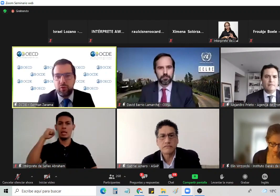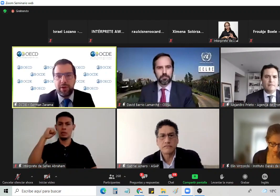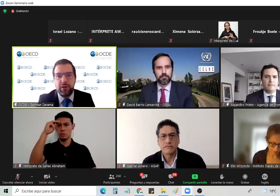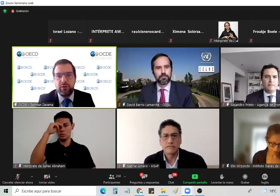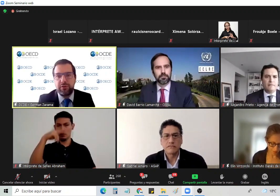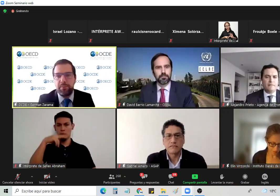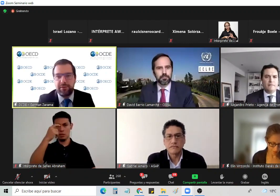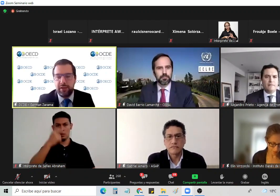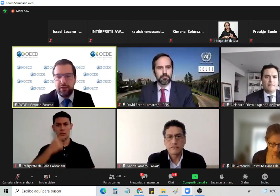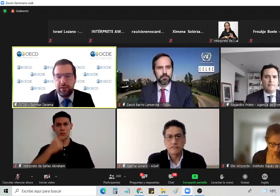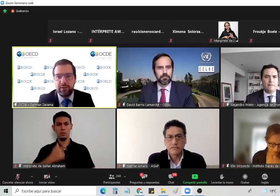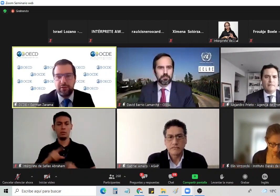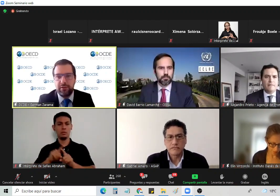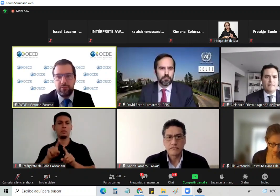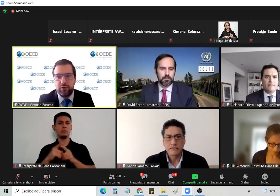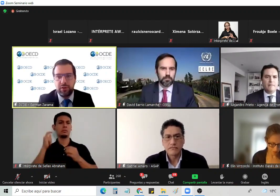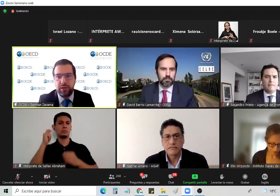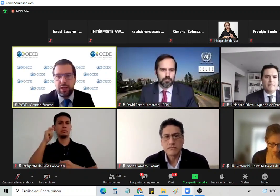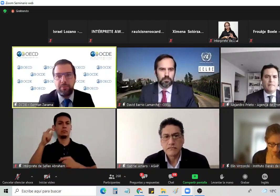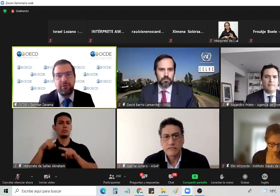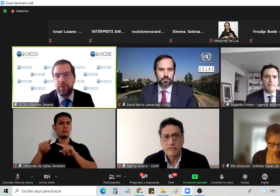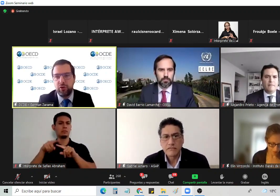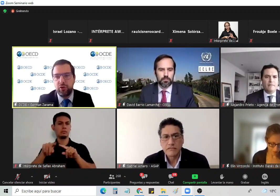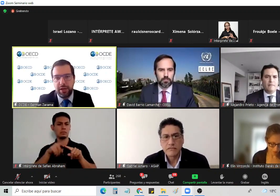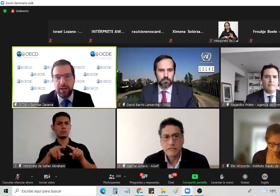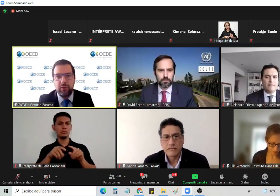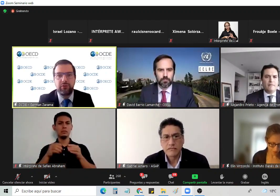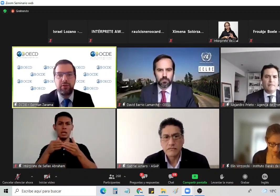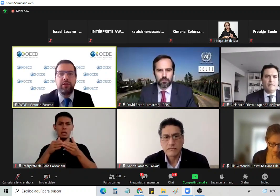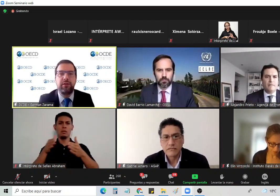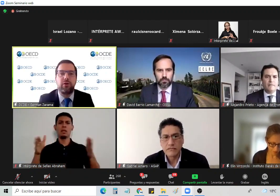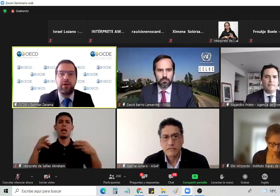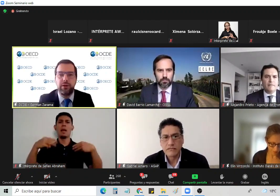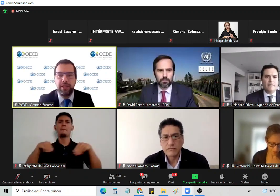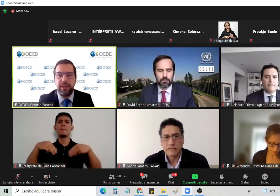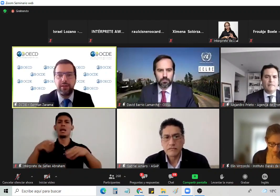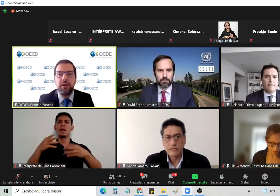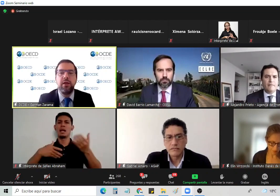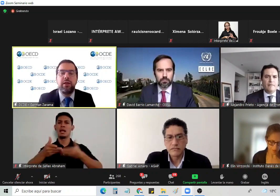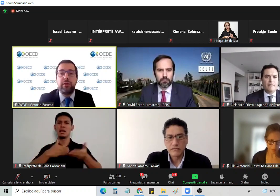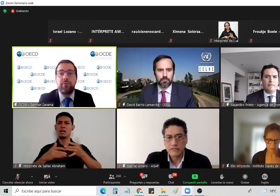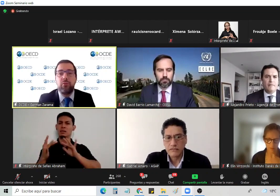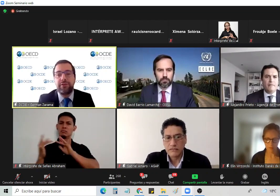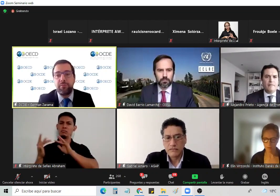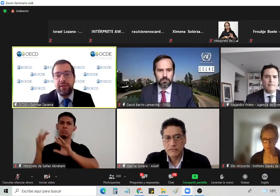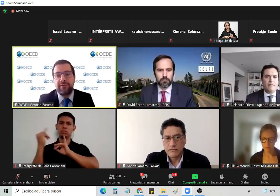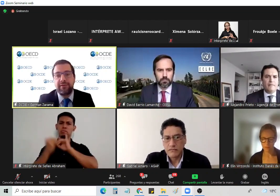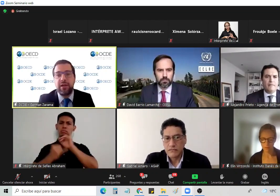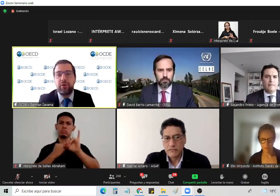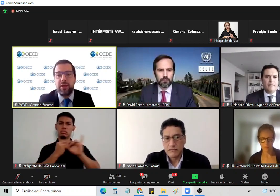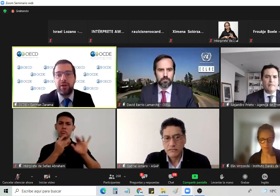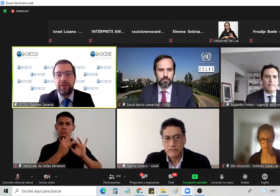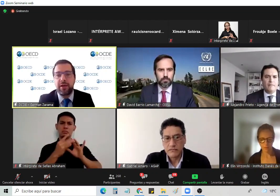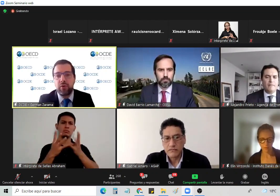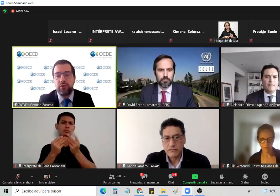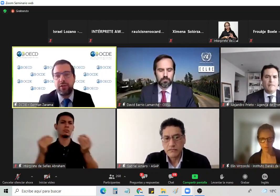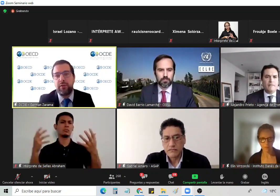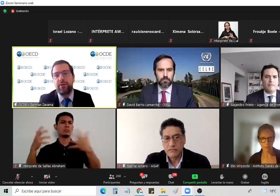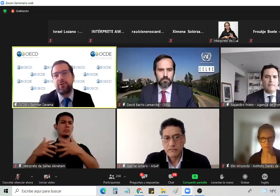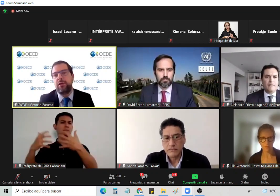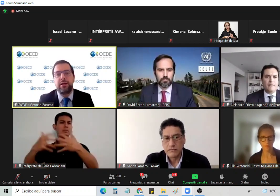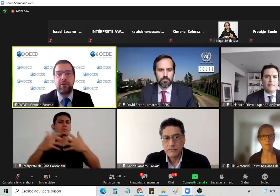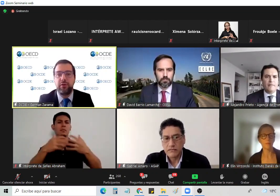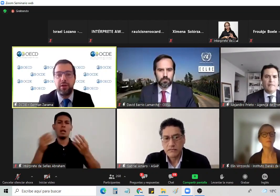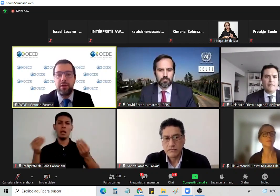rights we have also been in an unprecedented period in widening markets and interconnectivities where many